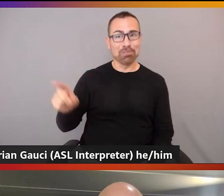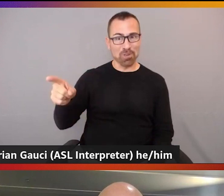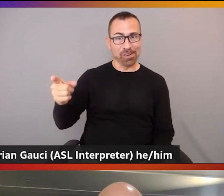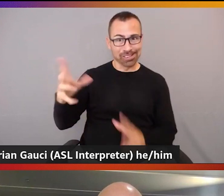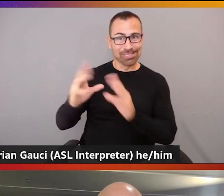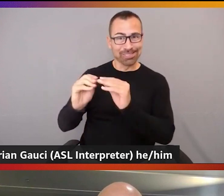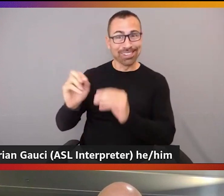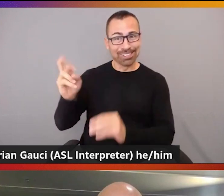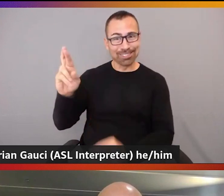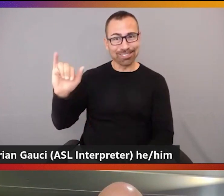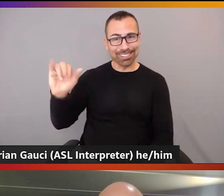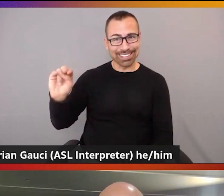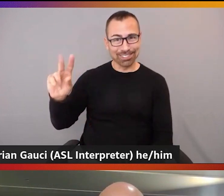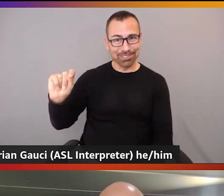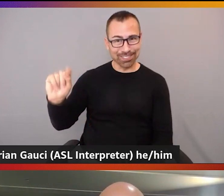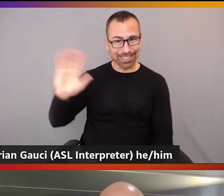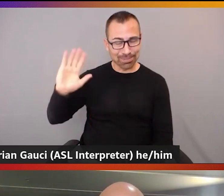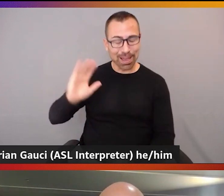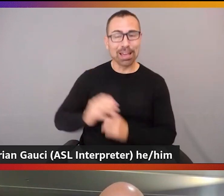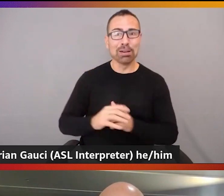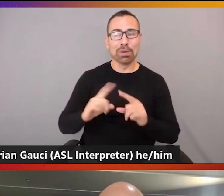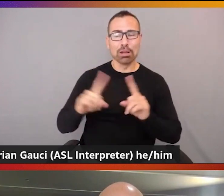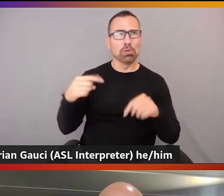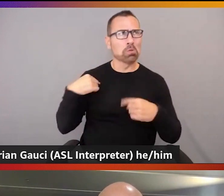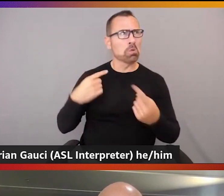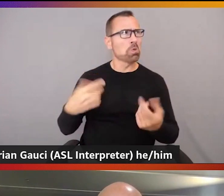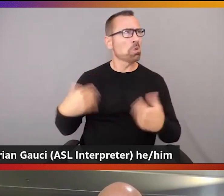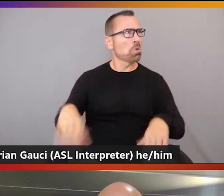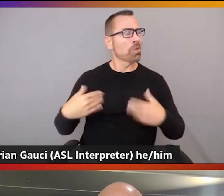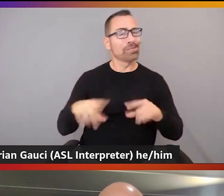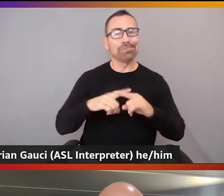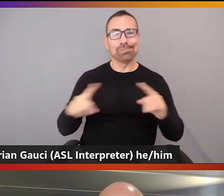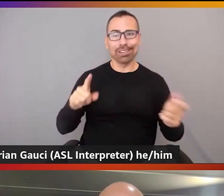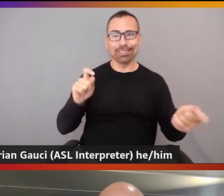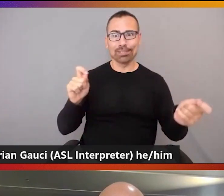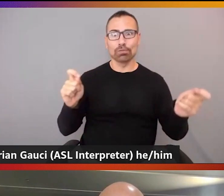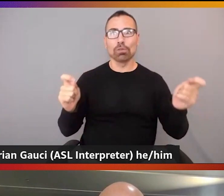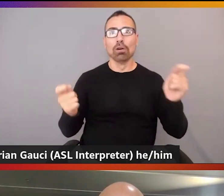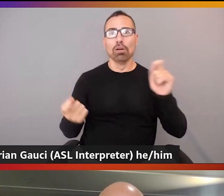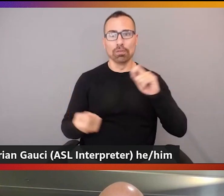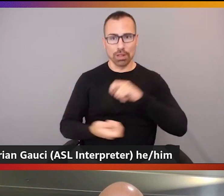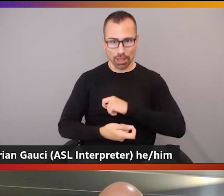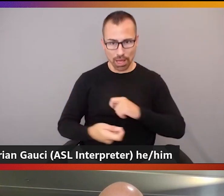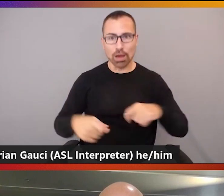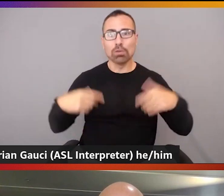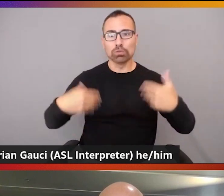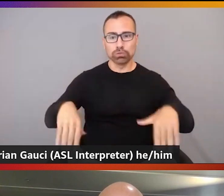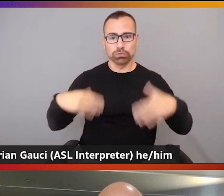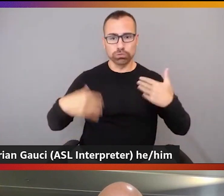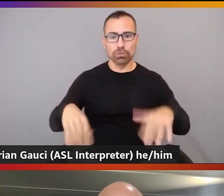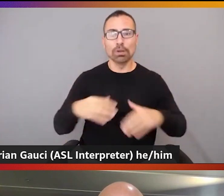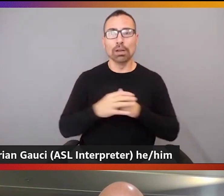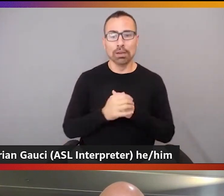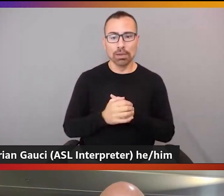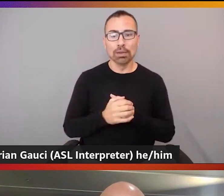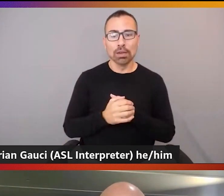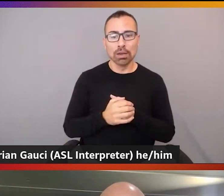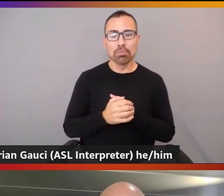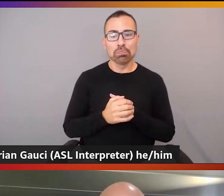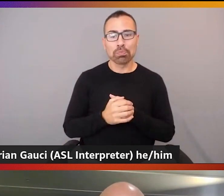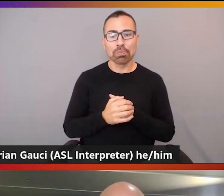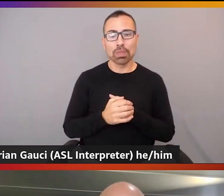long. The years fly by, but to say it's evolved a lot since then would be an understatement. So with